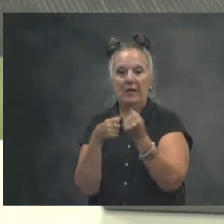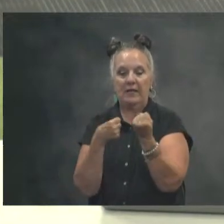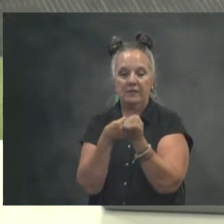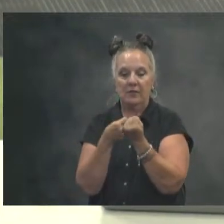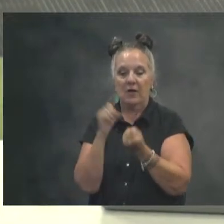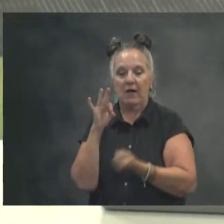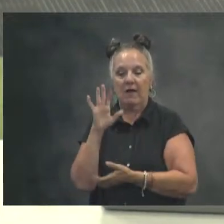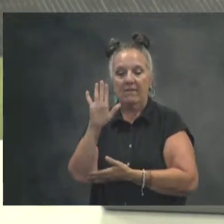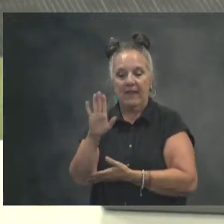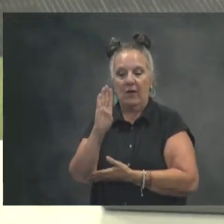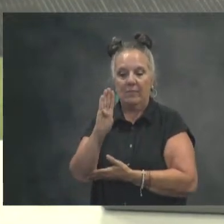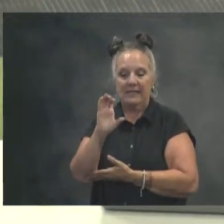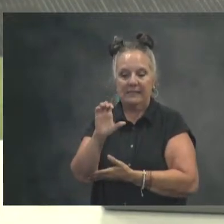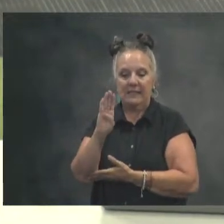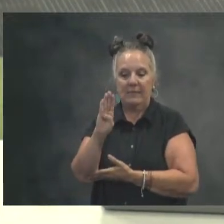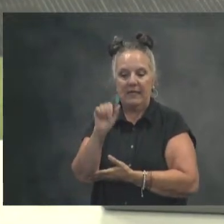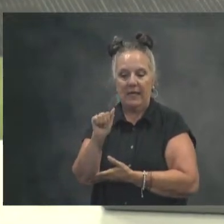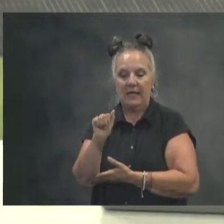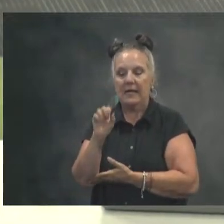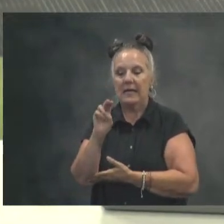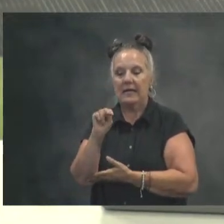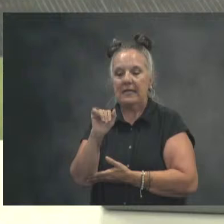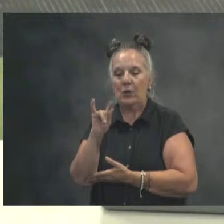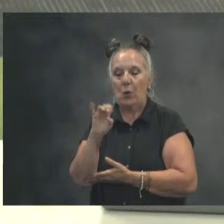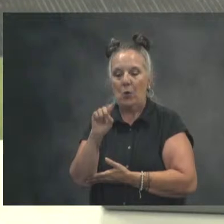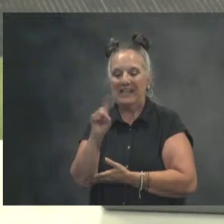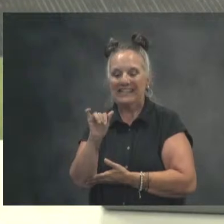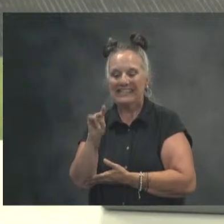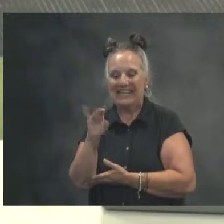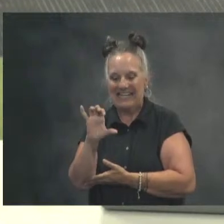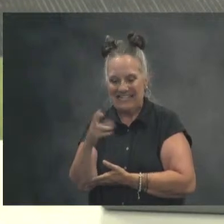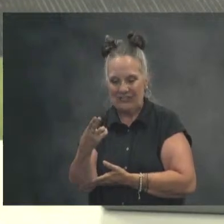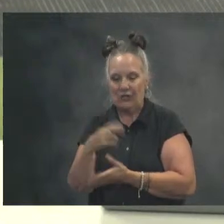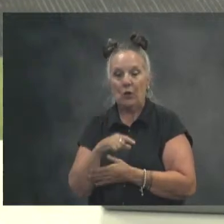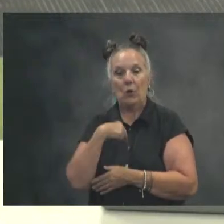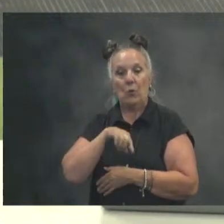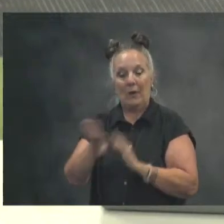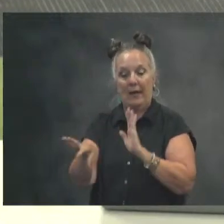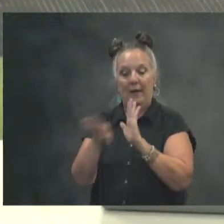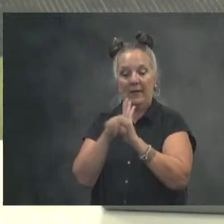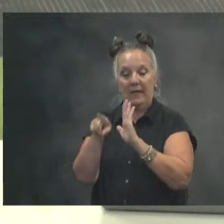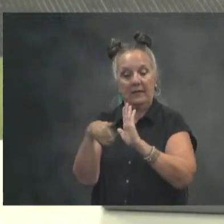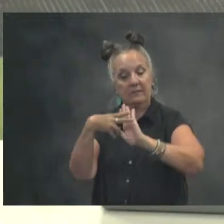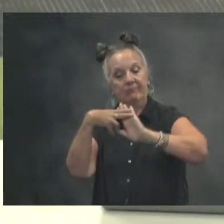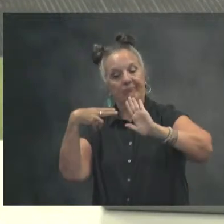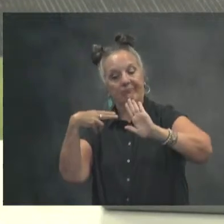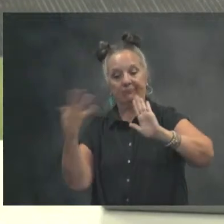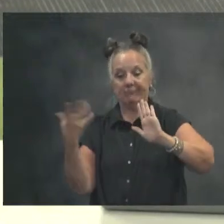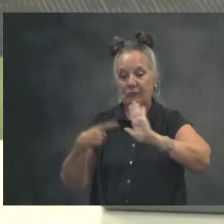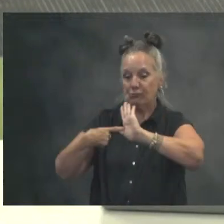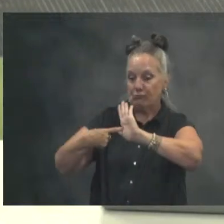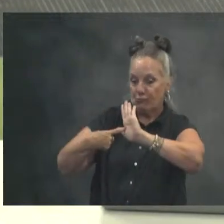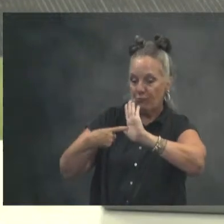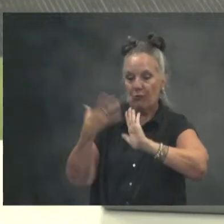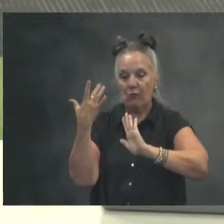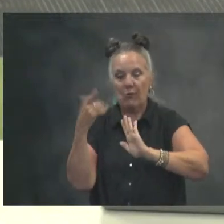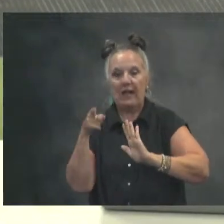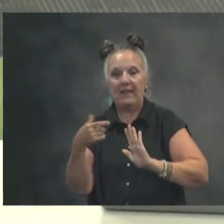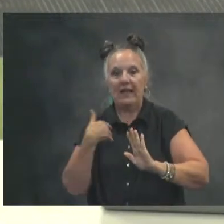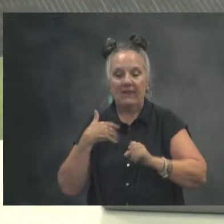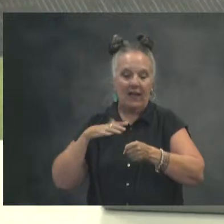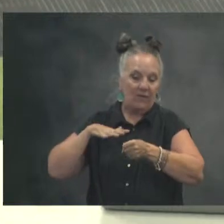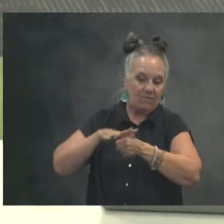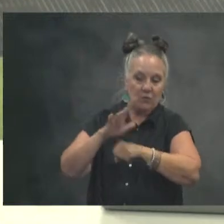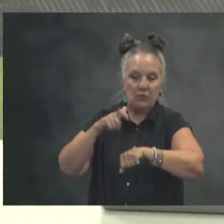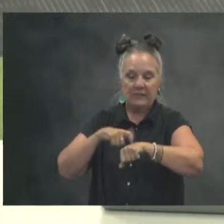of their BCBA, Ms. Nicole Zinich. We selected Bester for this highlight because they've had a full-time